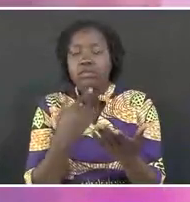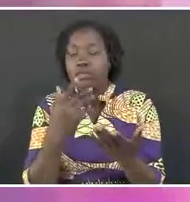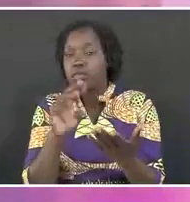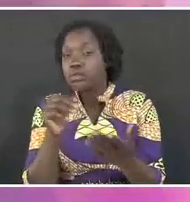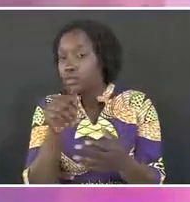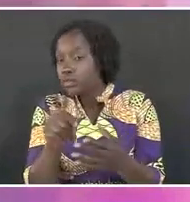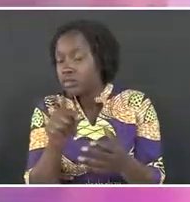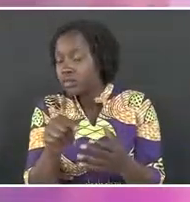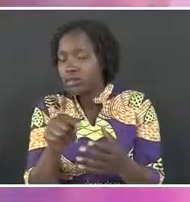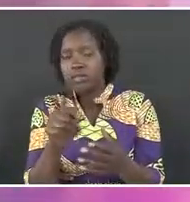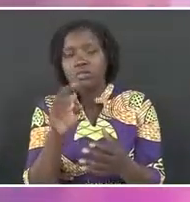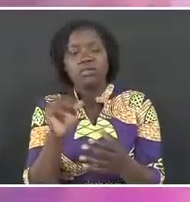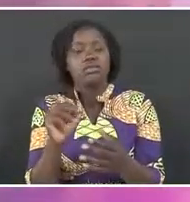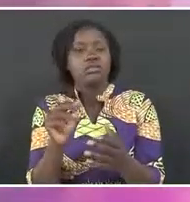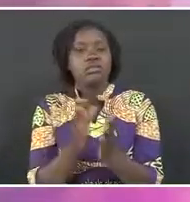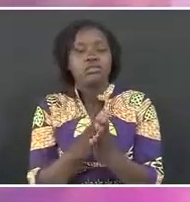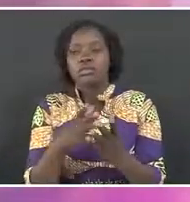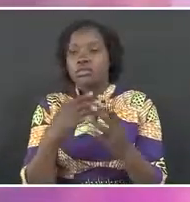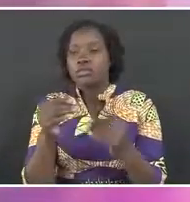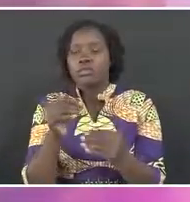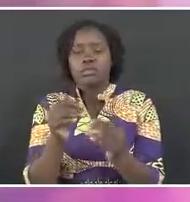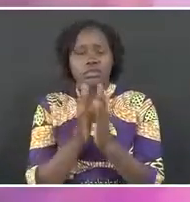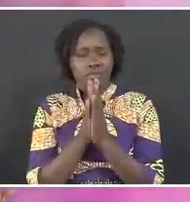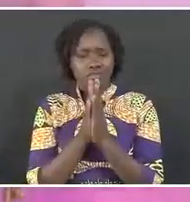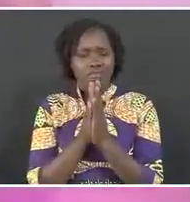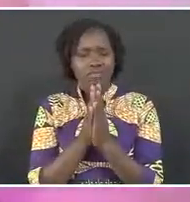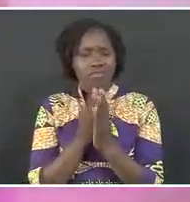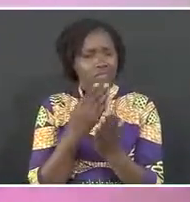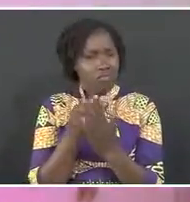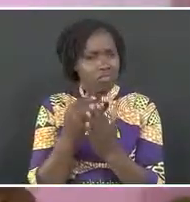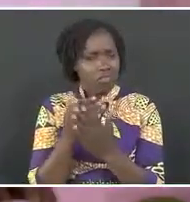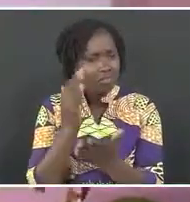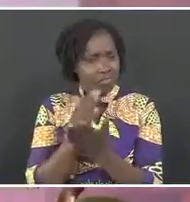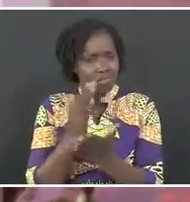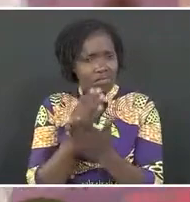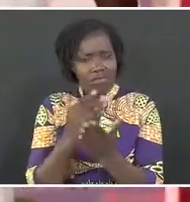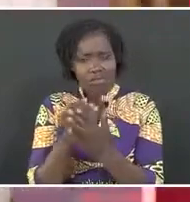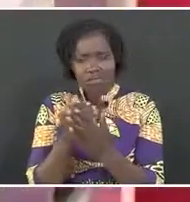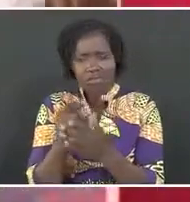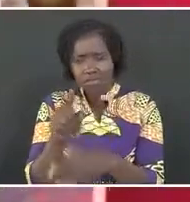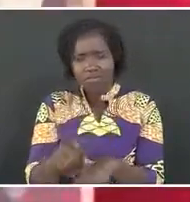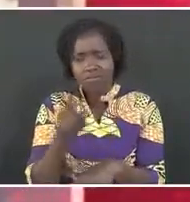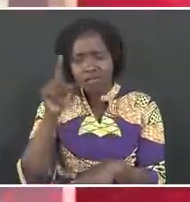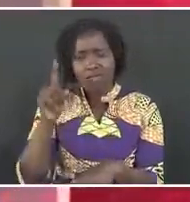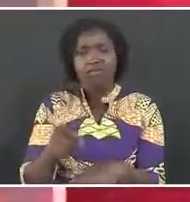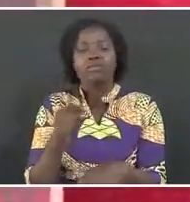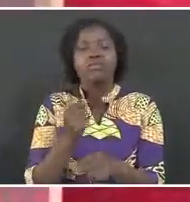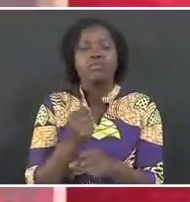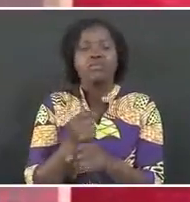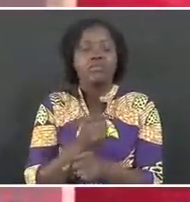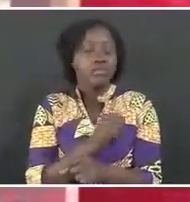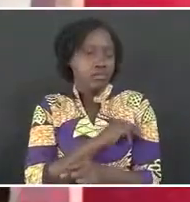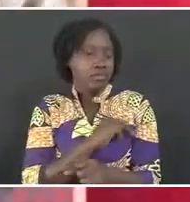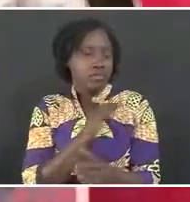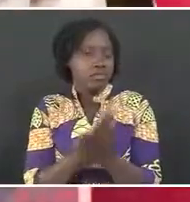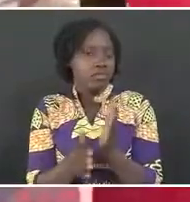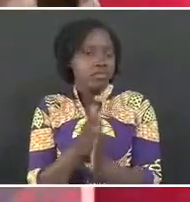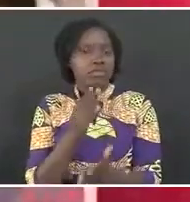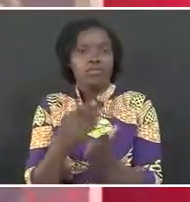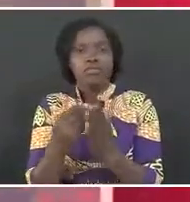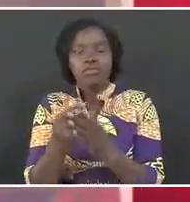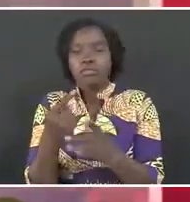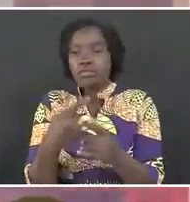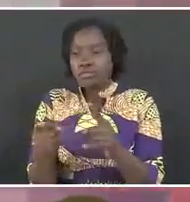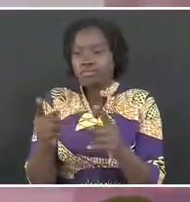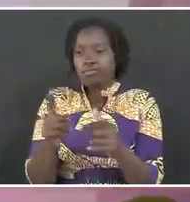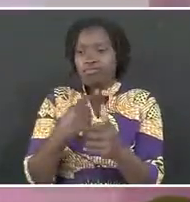Did he tell them that? Go and pray for money. Of course, money is needed and we can't do mission without money. But the